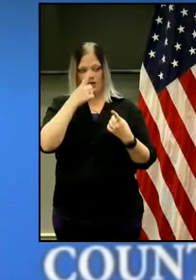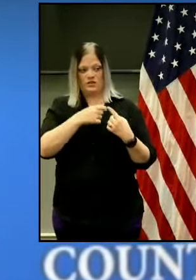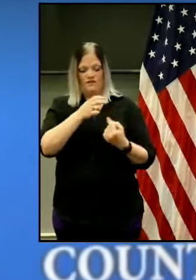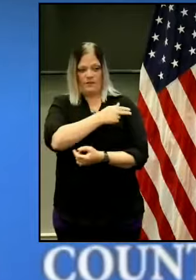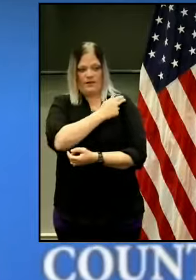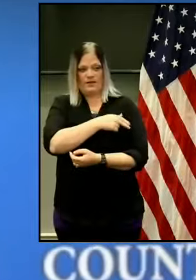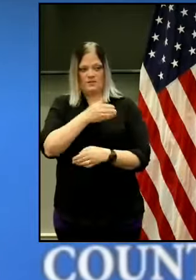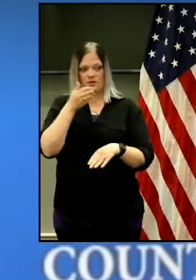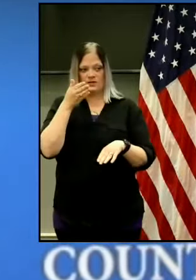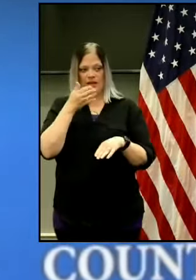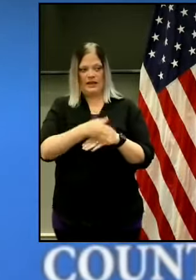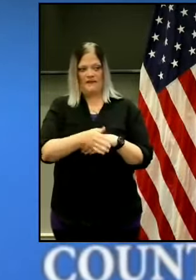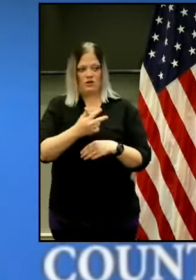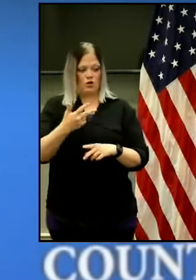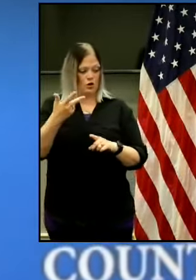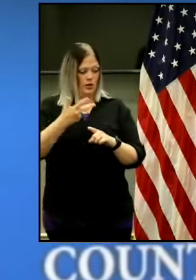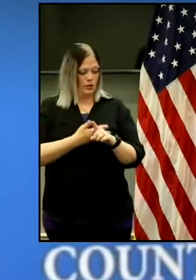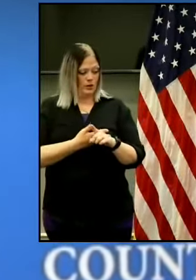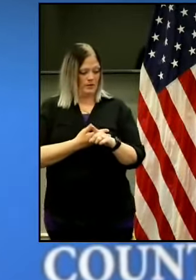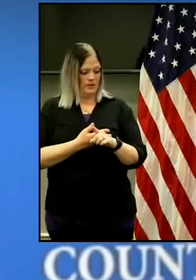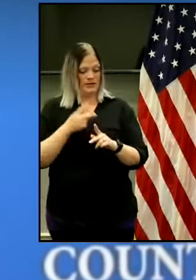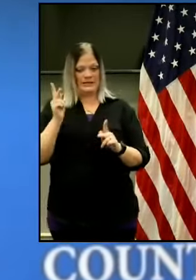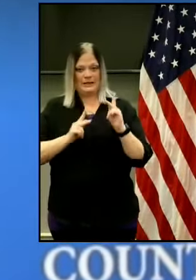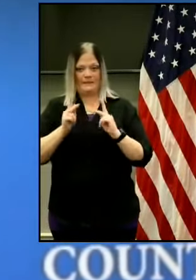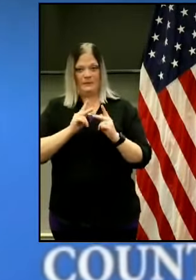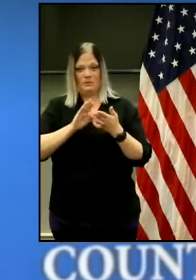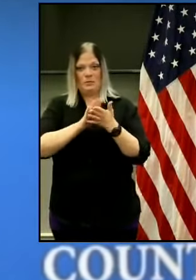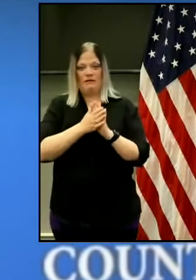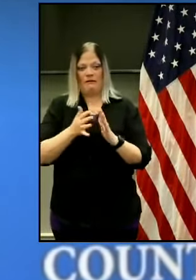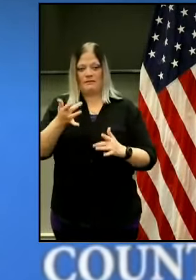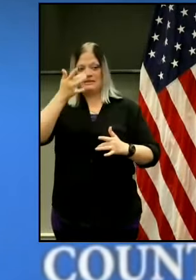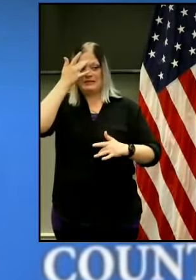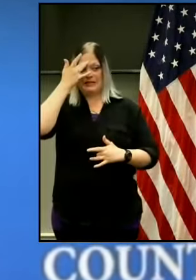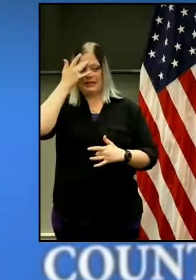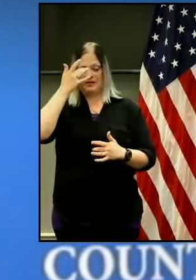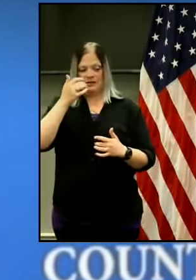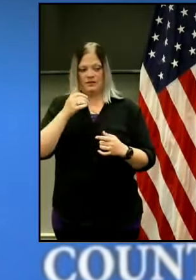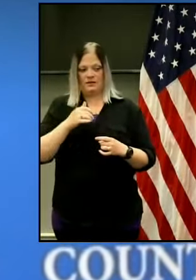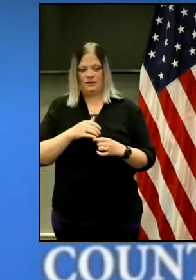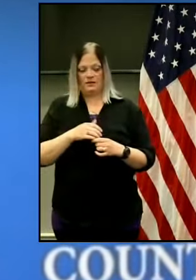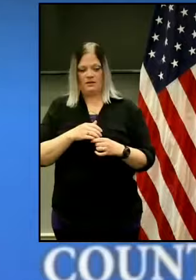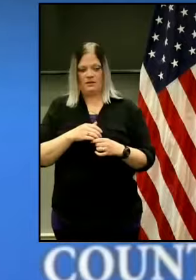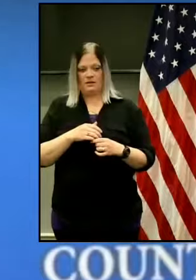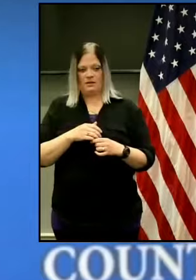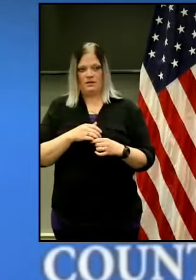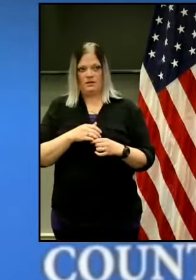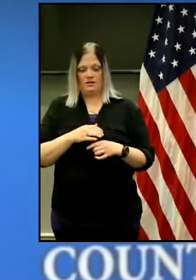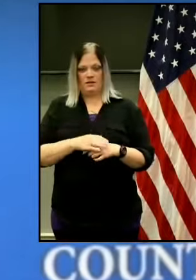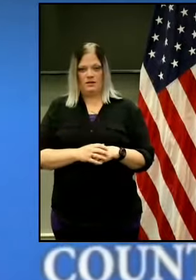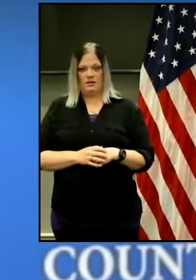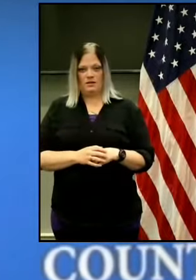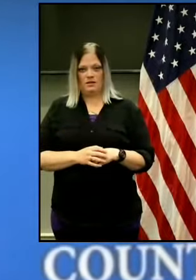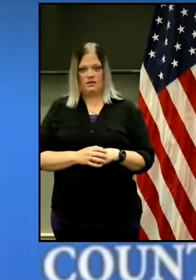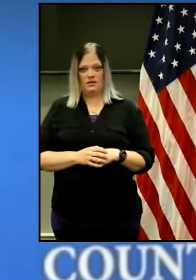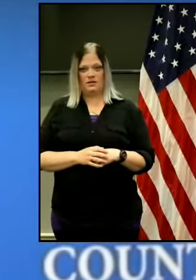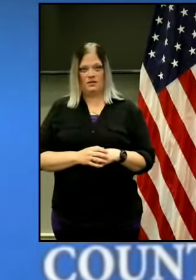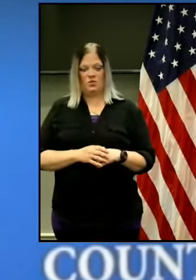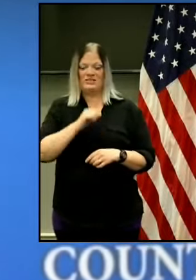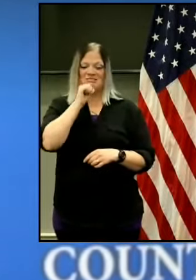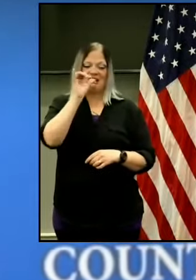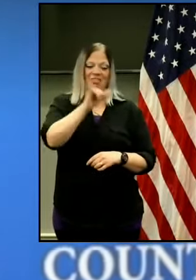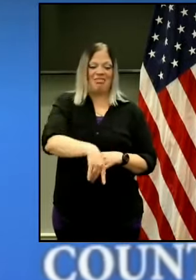after 3 months of this, people who become sick don't say, it really isn't